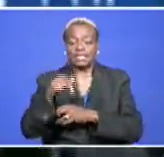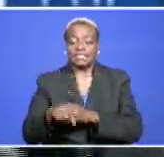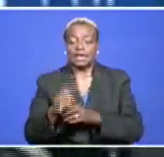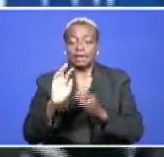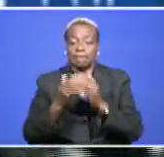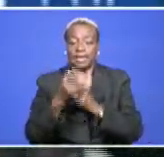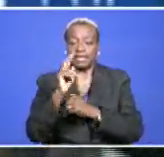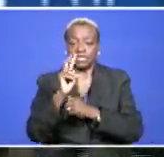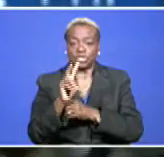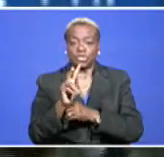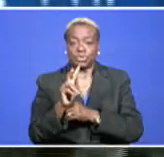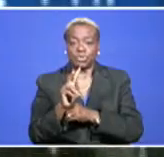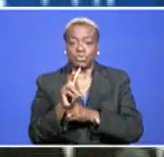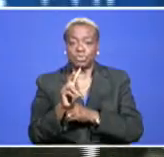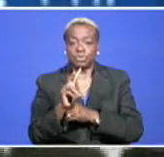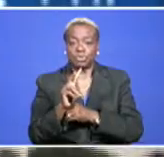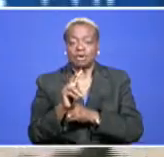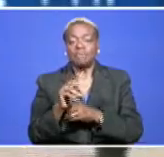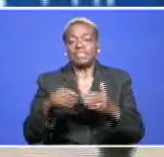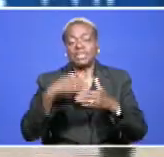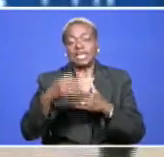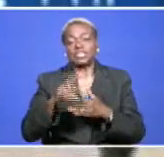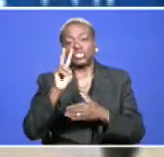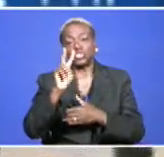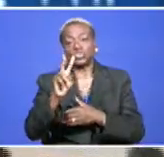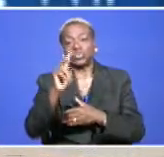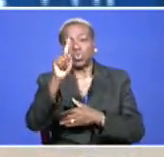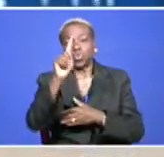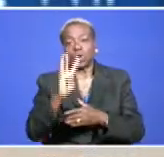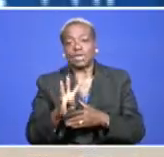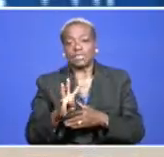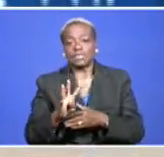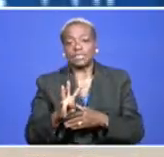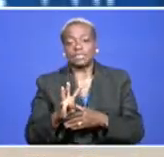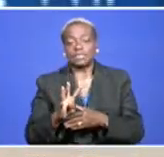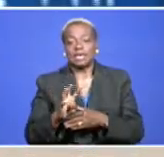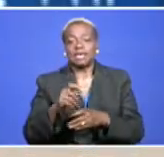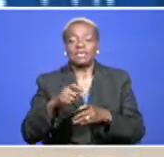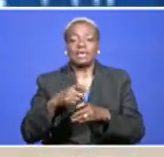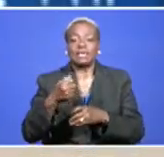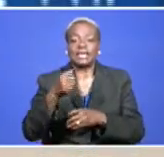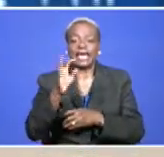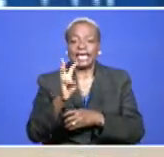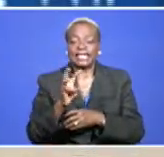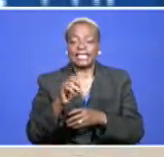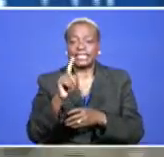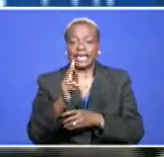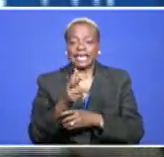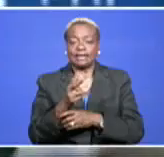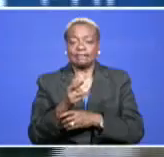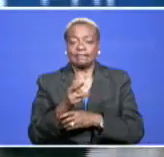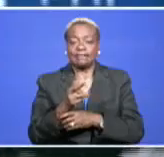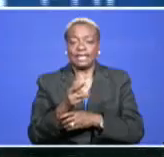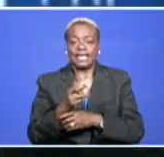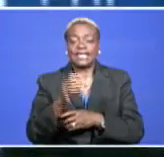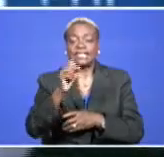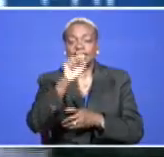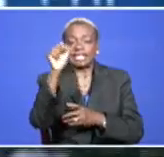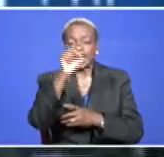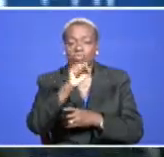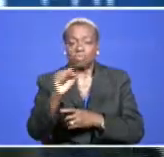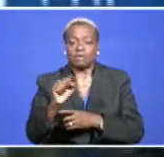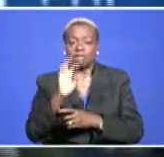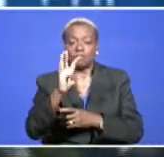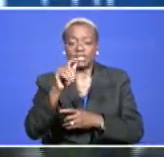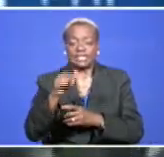to inch away in the next 2 quarters. They outscored the Kings by 8 in the second and 6 in the third, meaning Sacramento headed to the fourth down